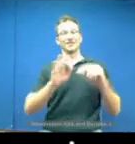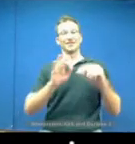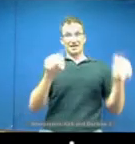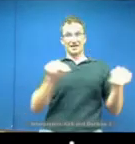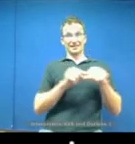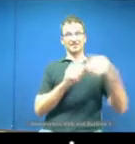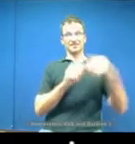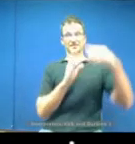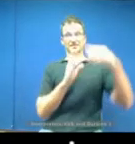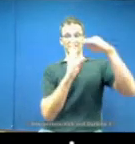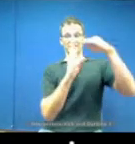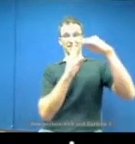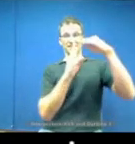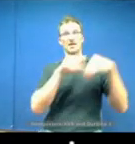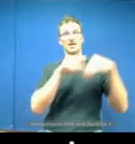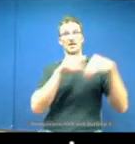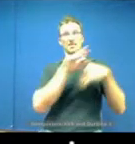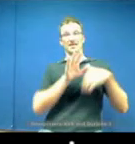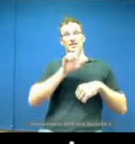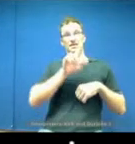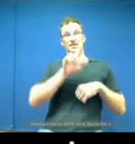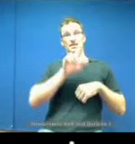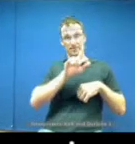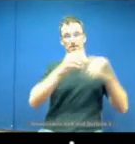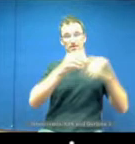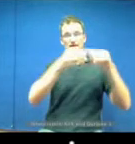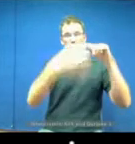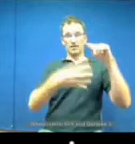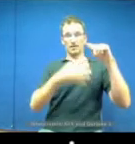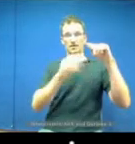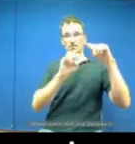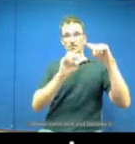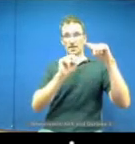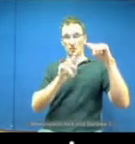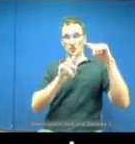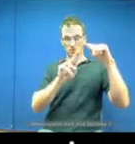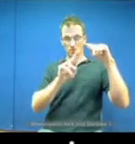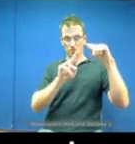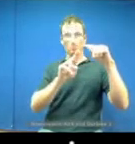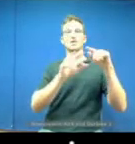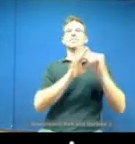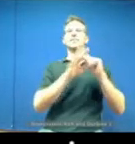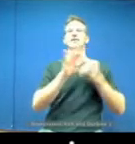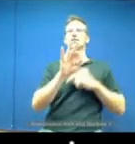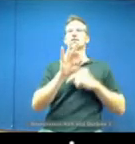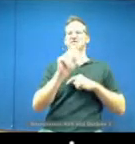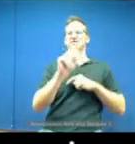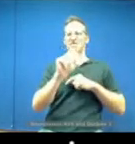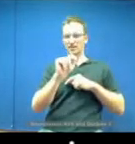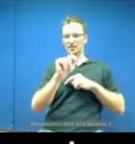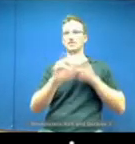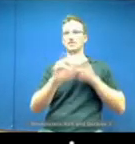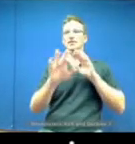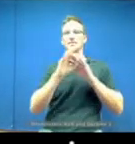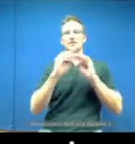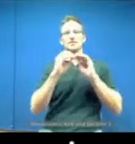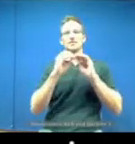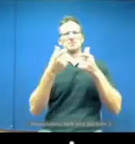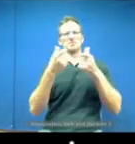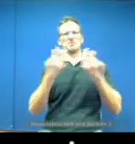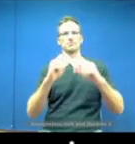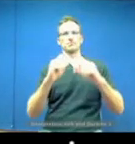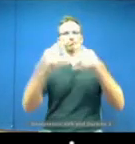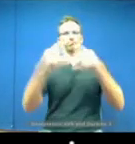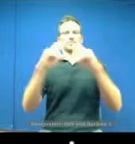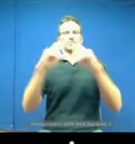box to access the menu and make the chat font bigger. If you have technical issues, use